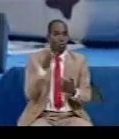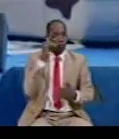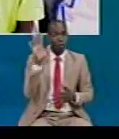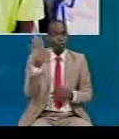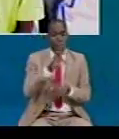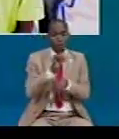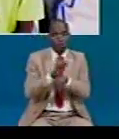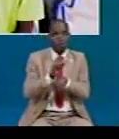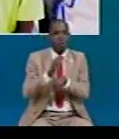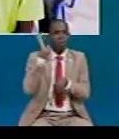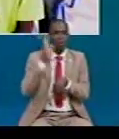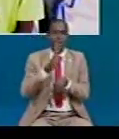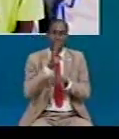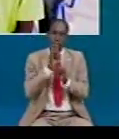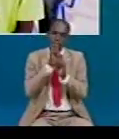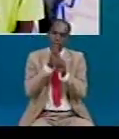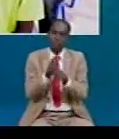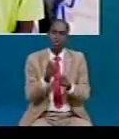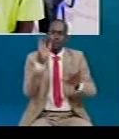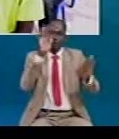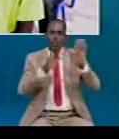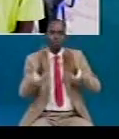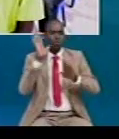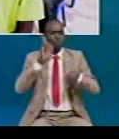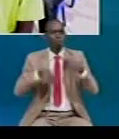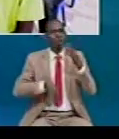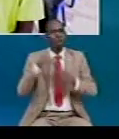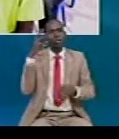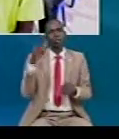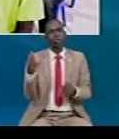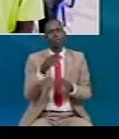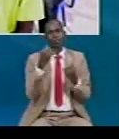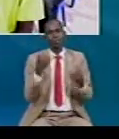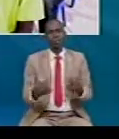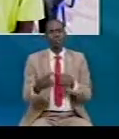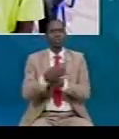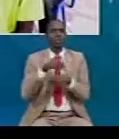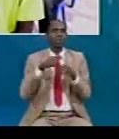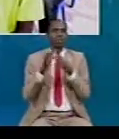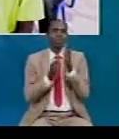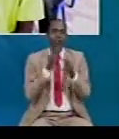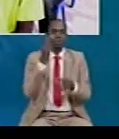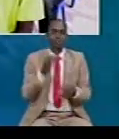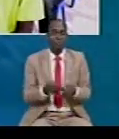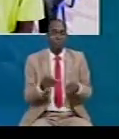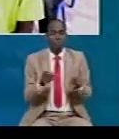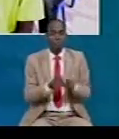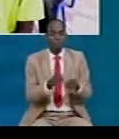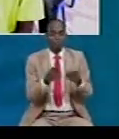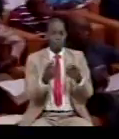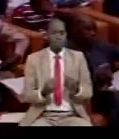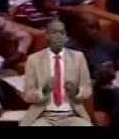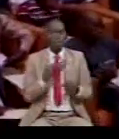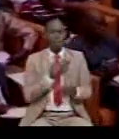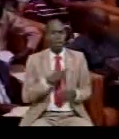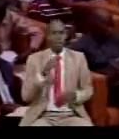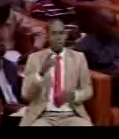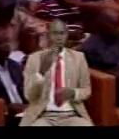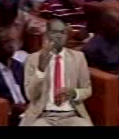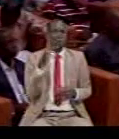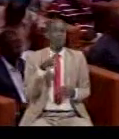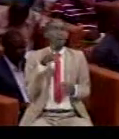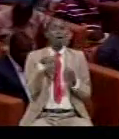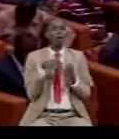rewarded. Trouble will pass away today. As you come to the Lord and say, I realize the problem, I realize the source,